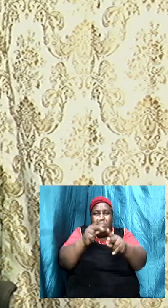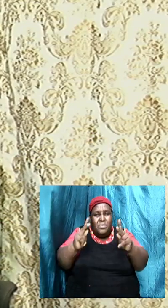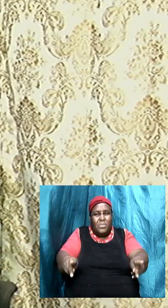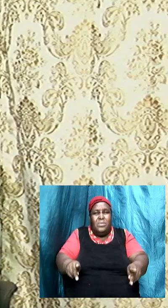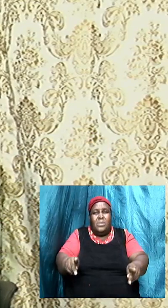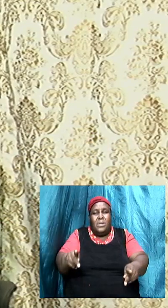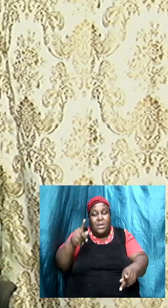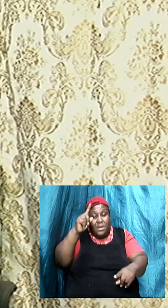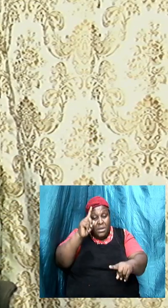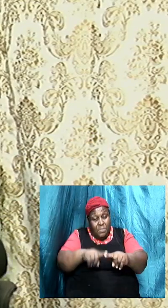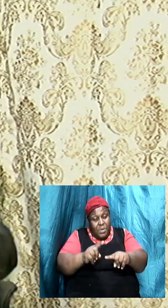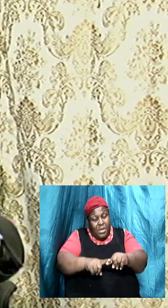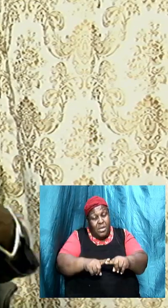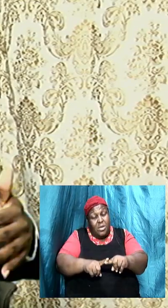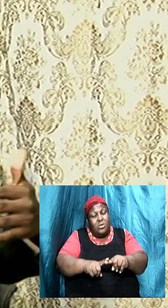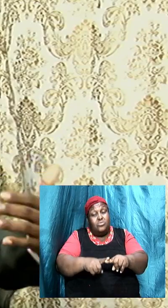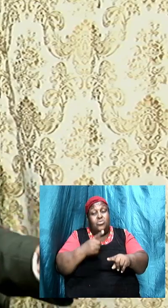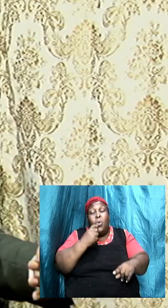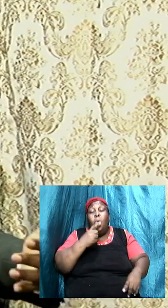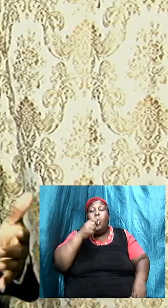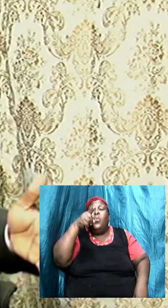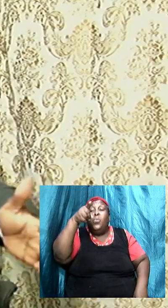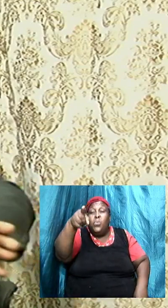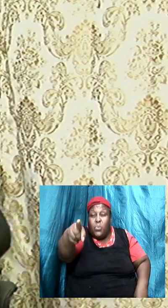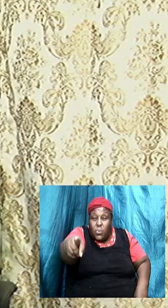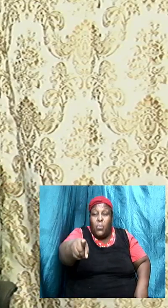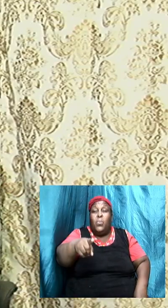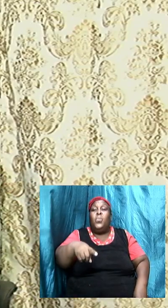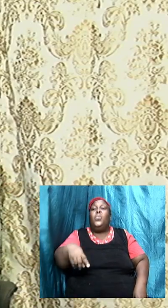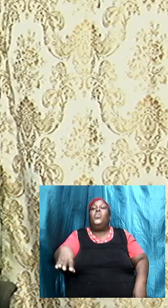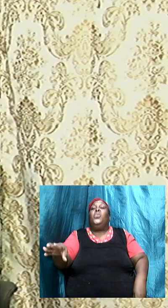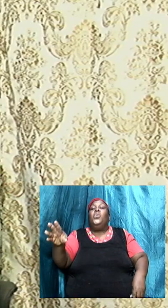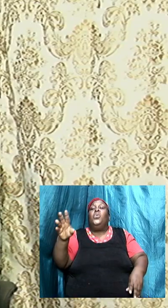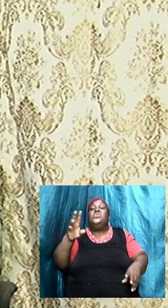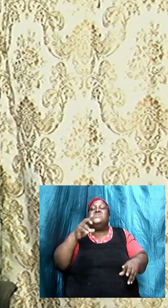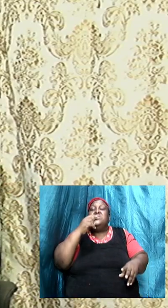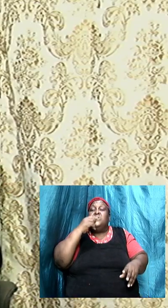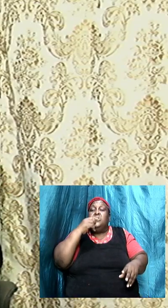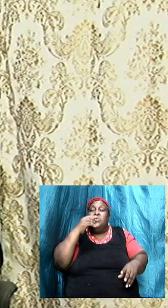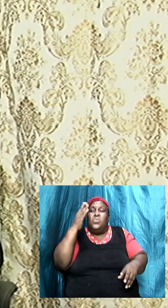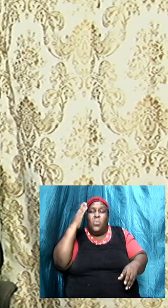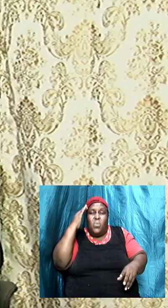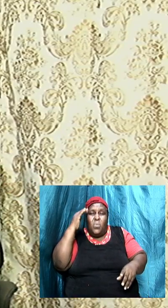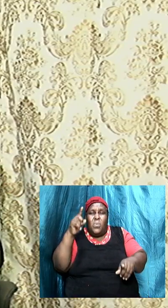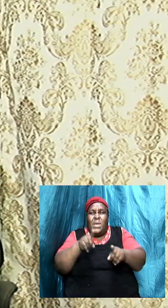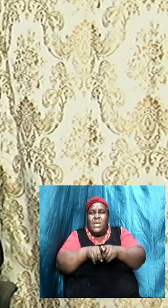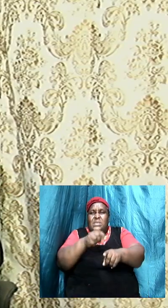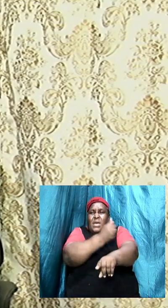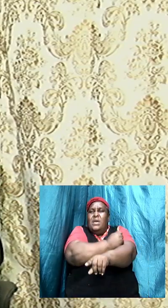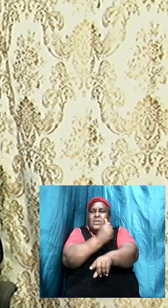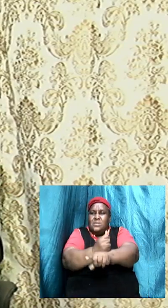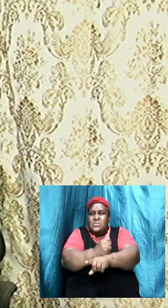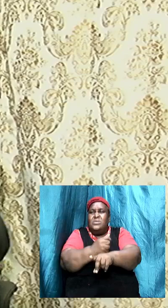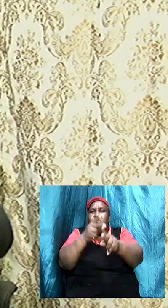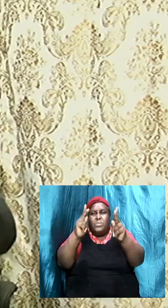you consider the authoritative source. In our church, the